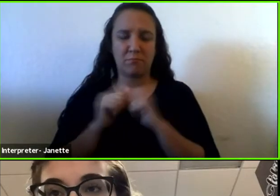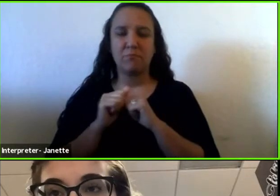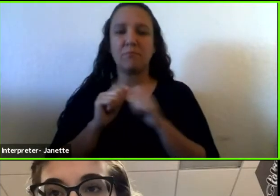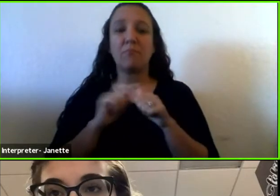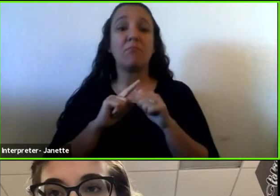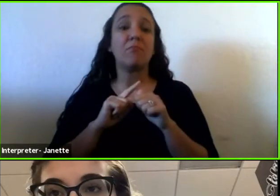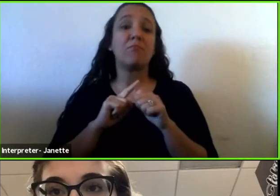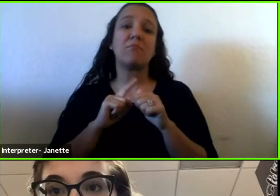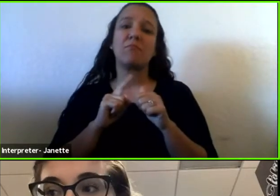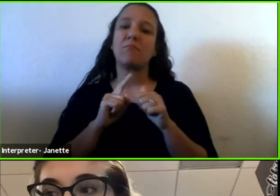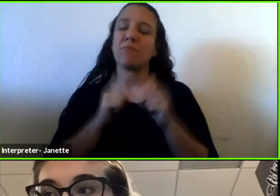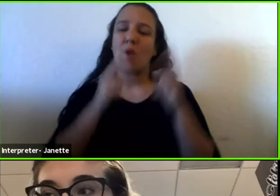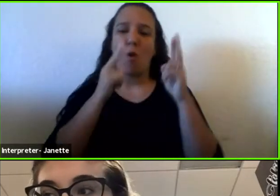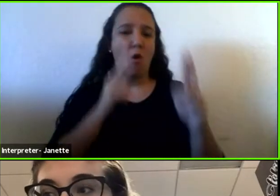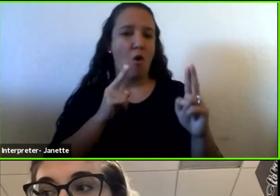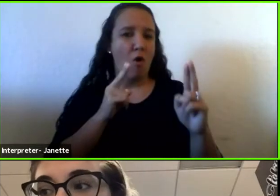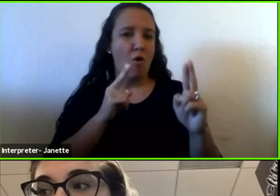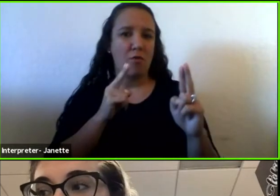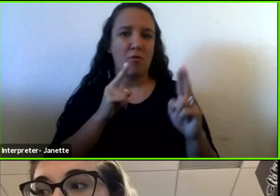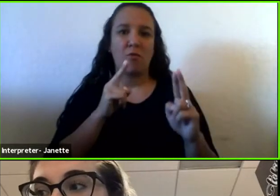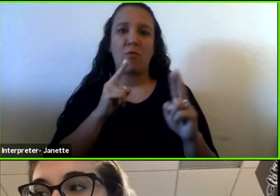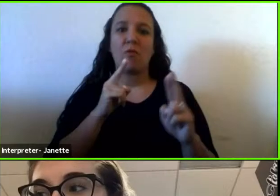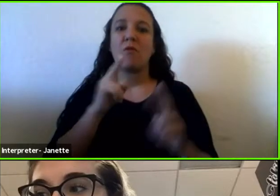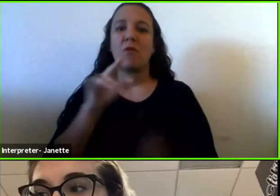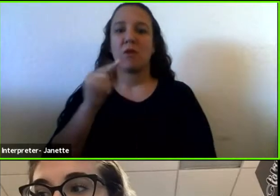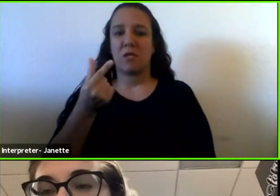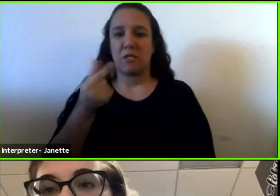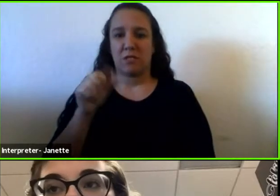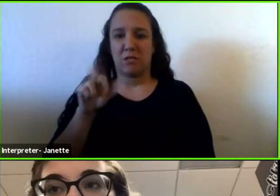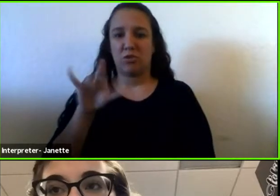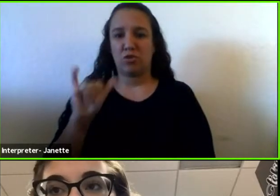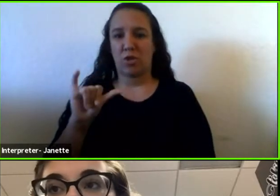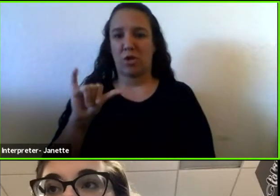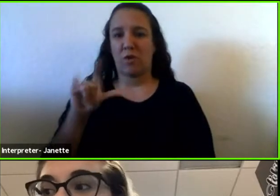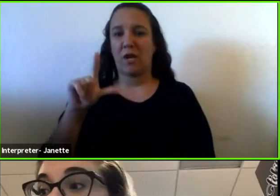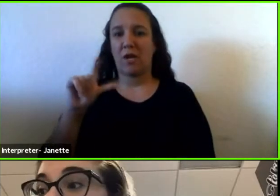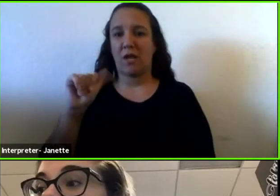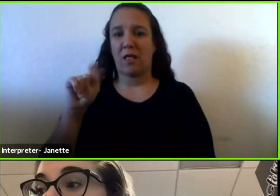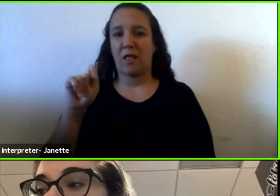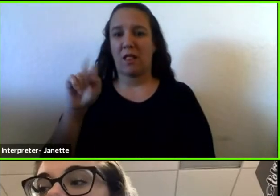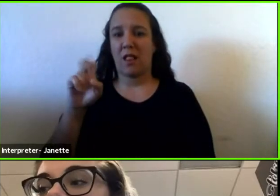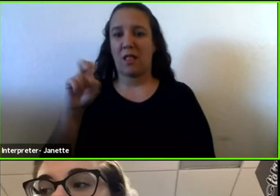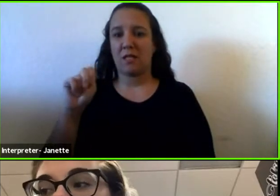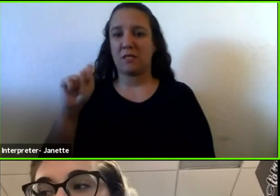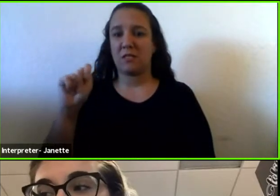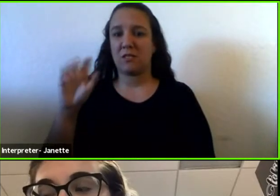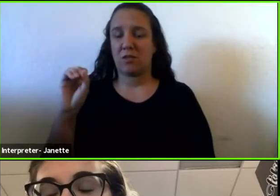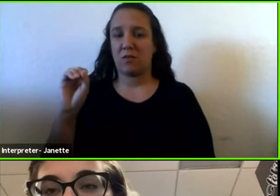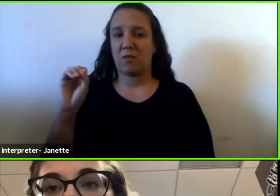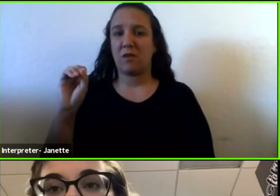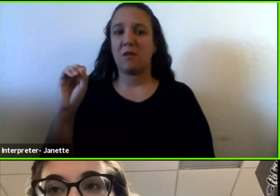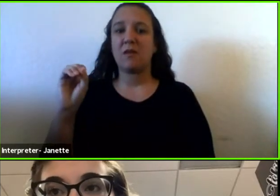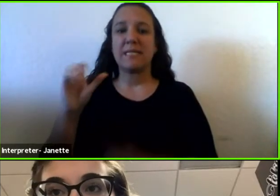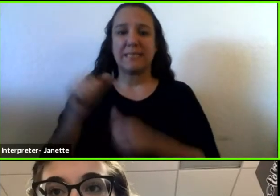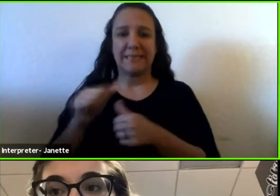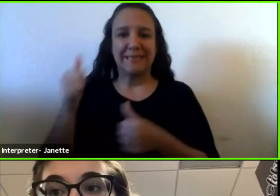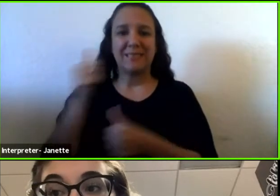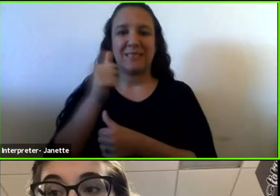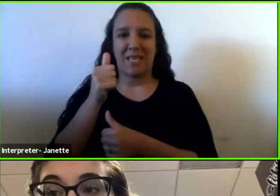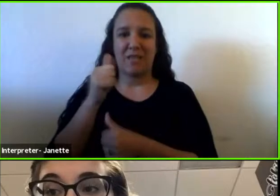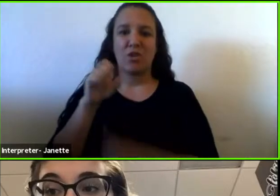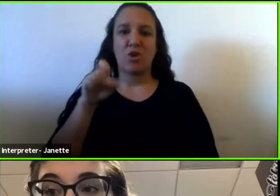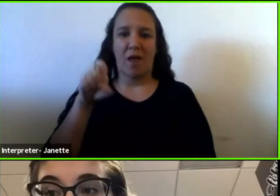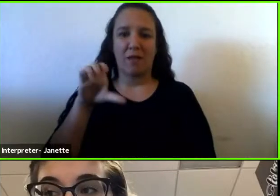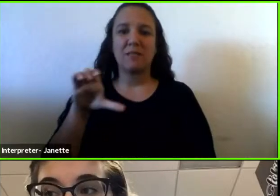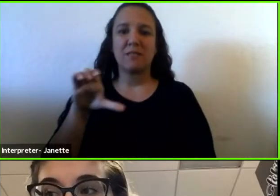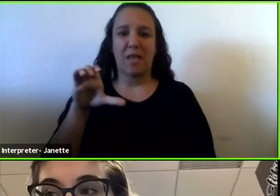introduce Chair Jerry Letrento, Senior Vice President of Senior Executive Vice President of Retail and